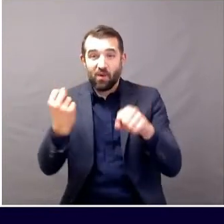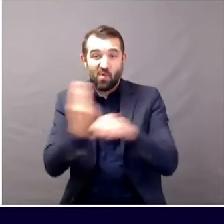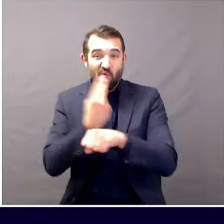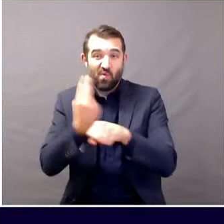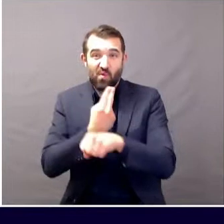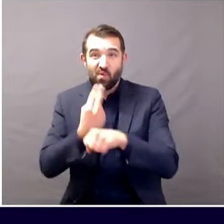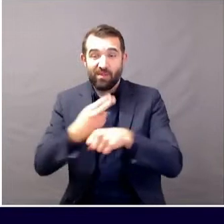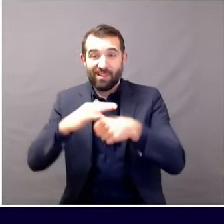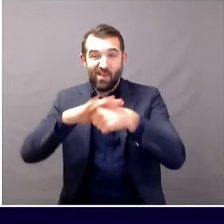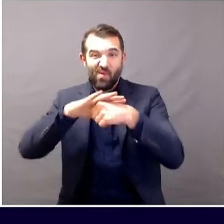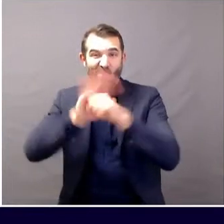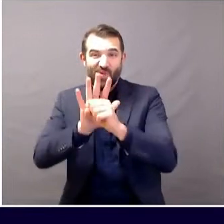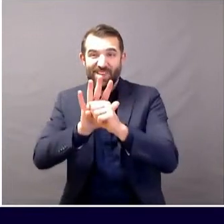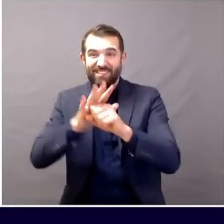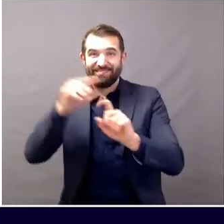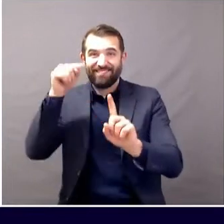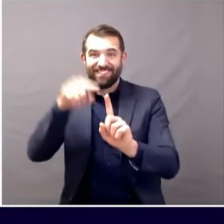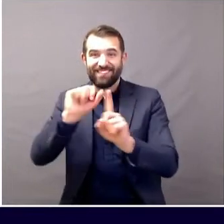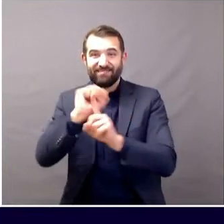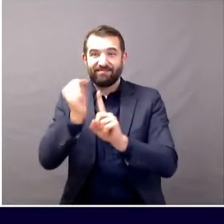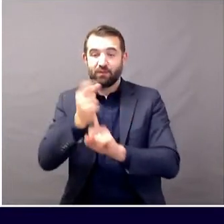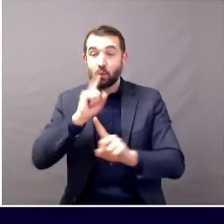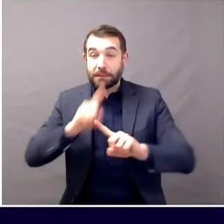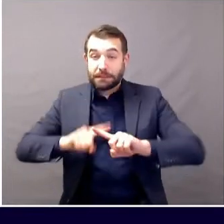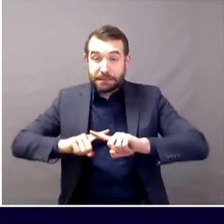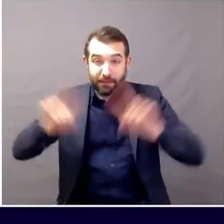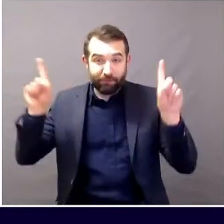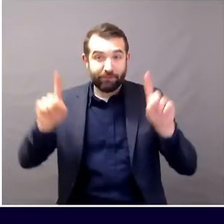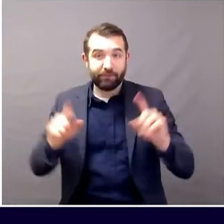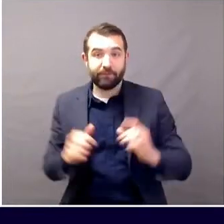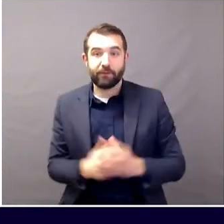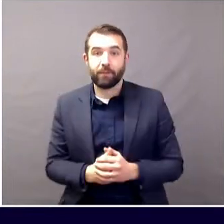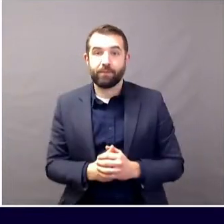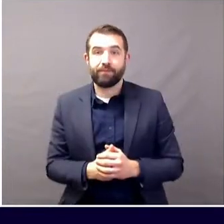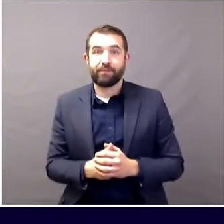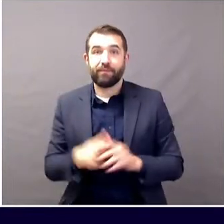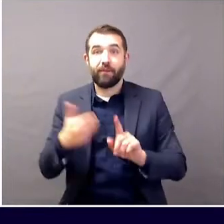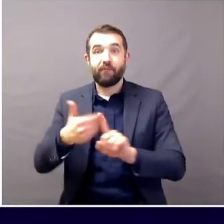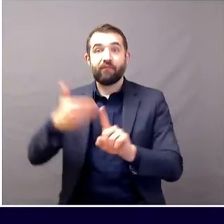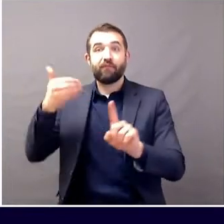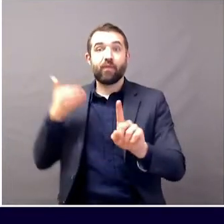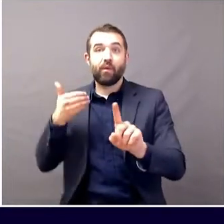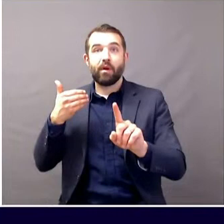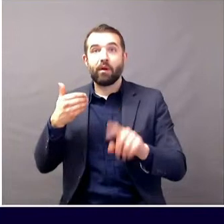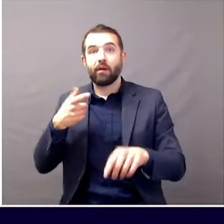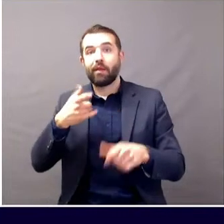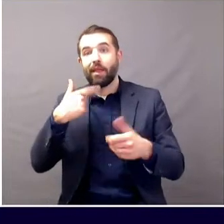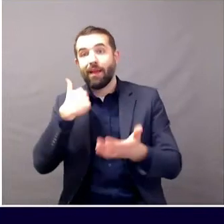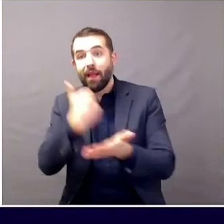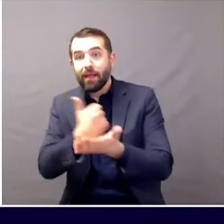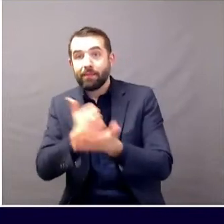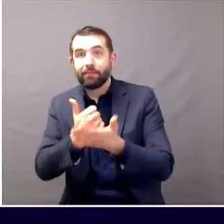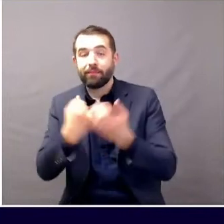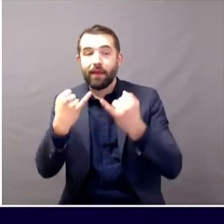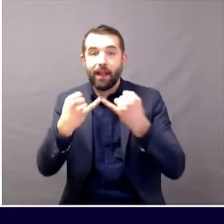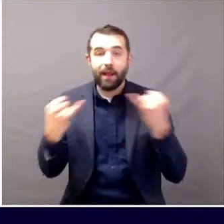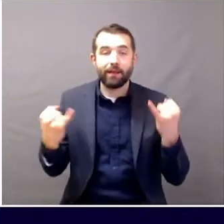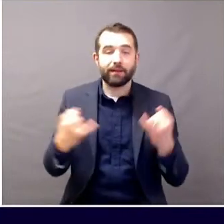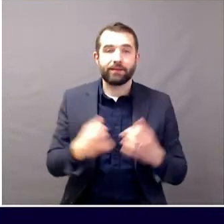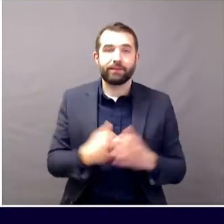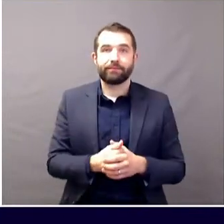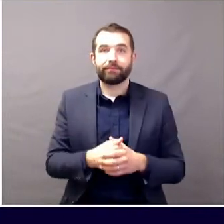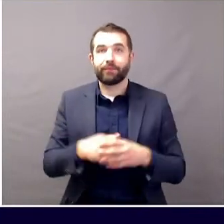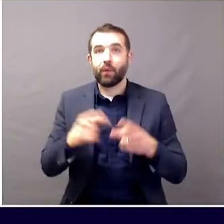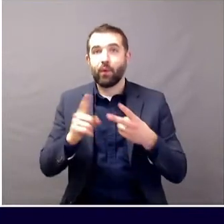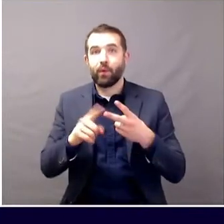seen in previous uses of these kinds of programs that might have been for a confined event, that really just